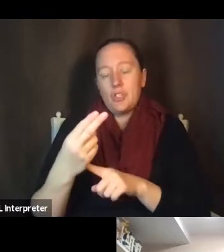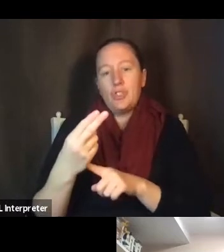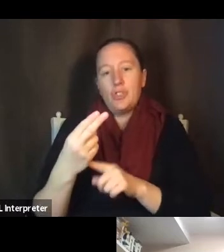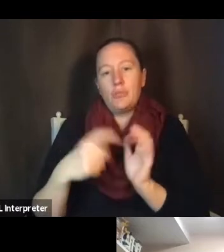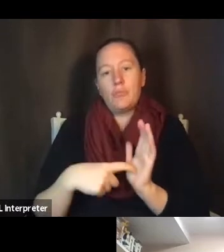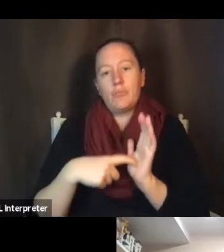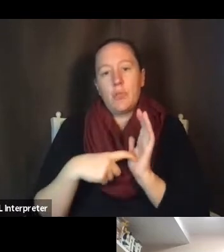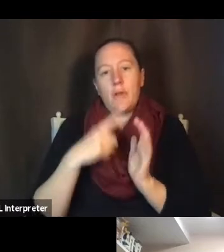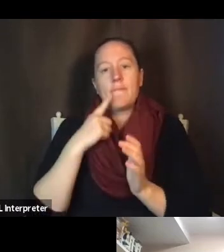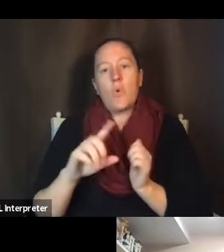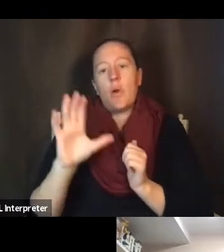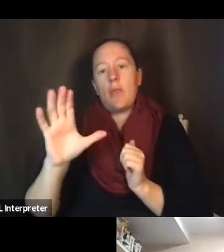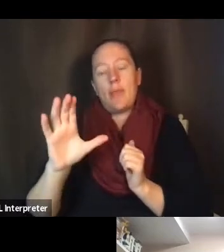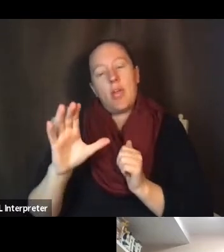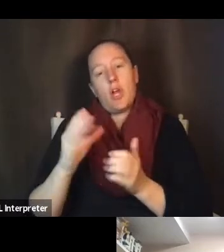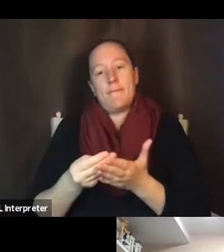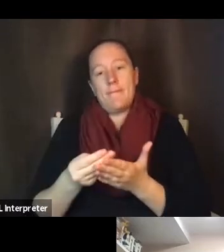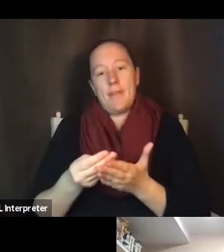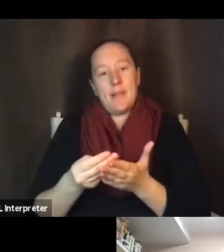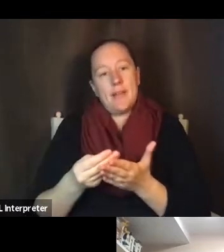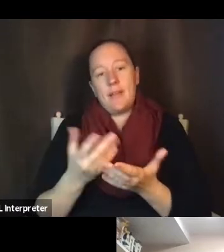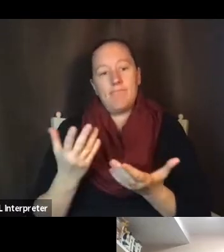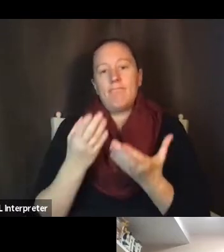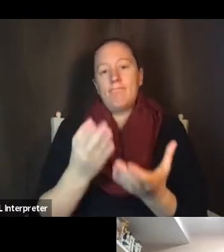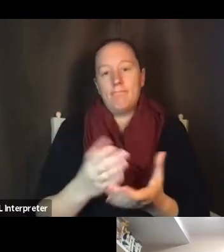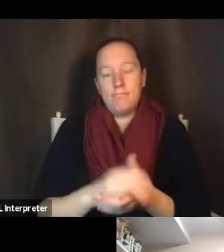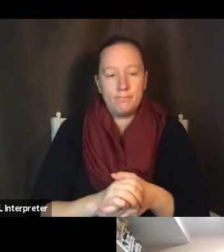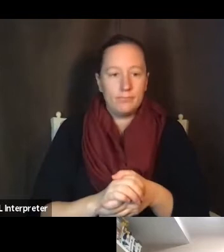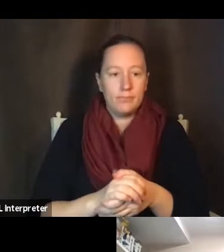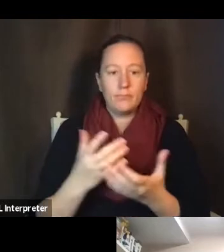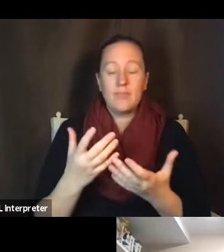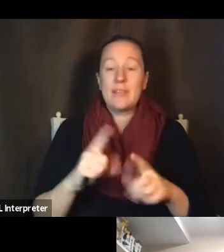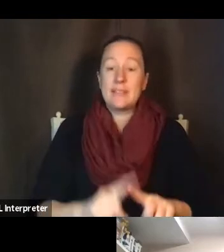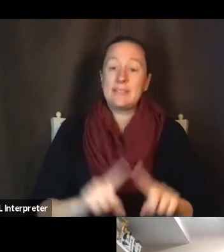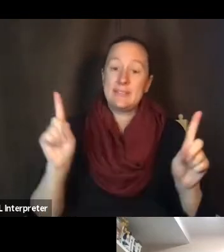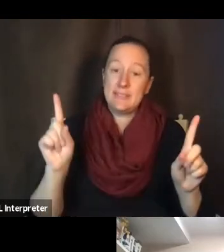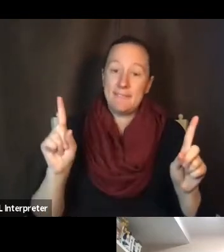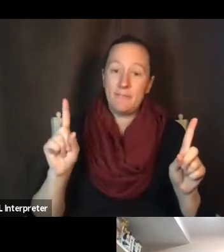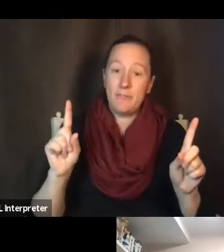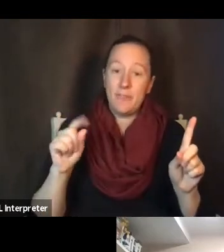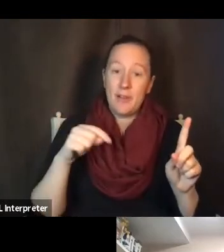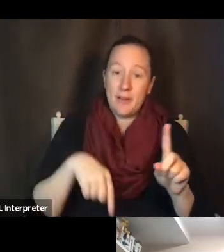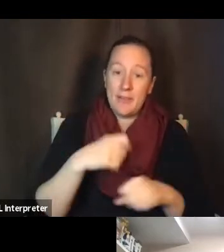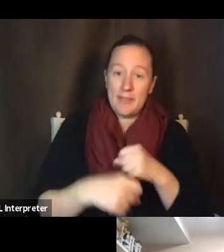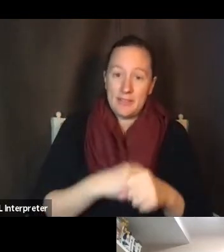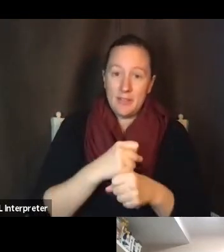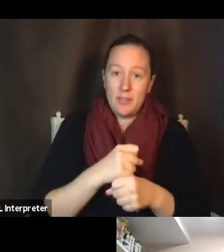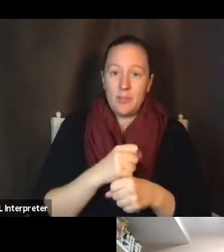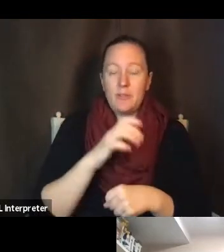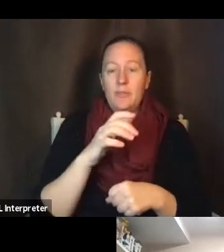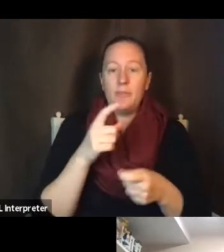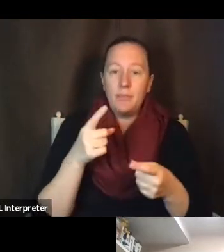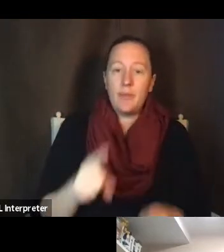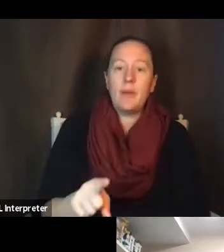to their SAMHSA funding. What was a little bit different this go around is that this took